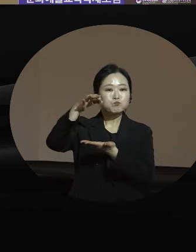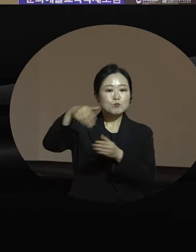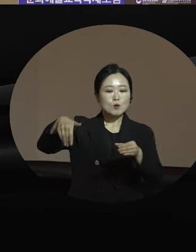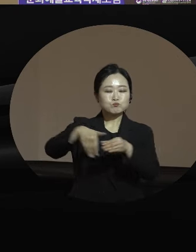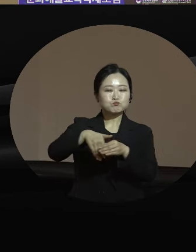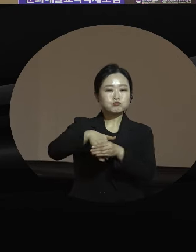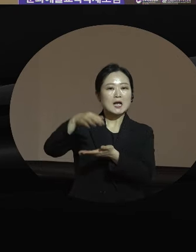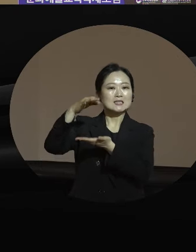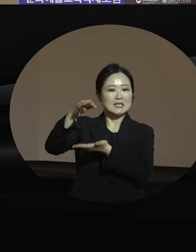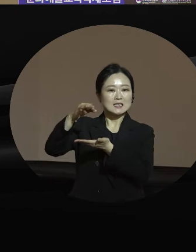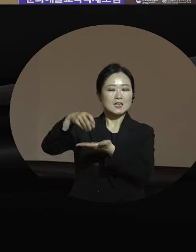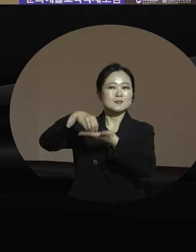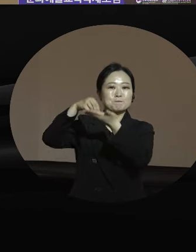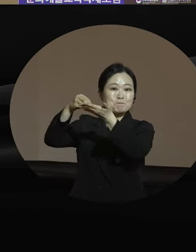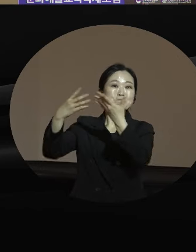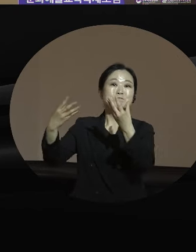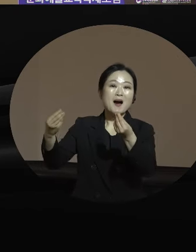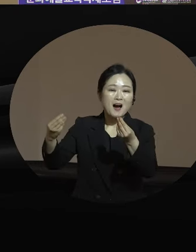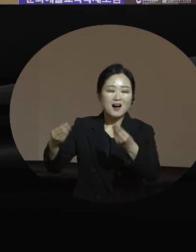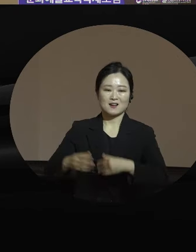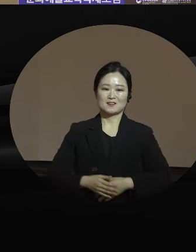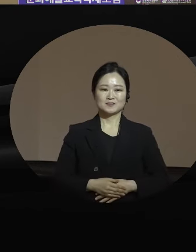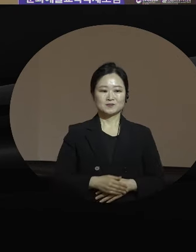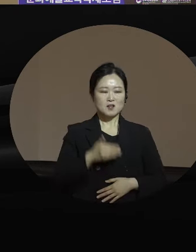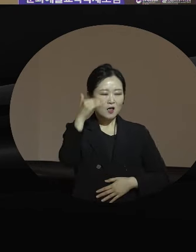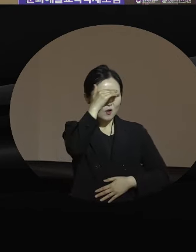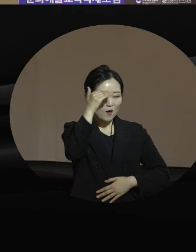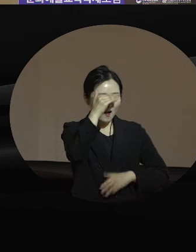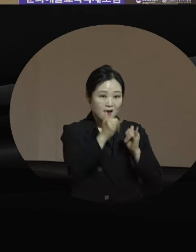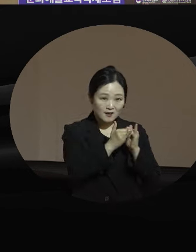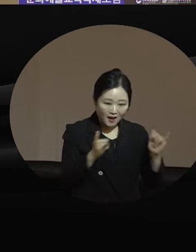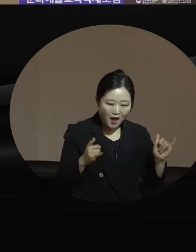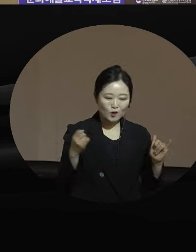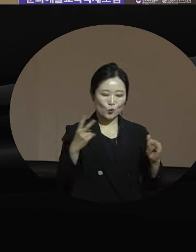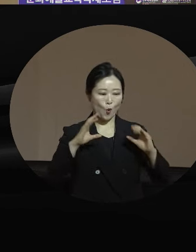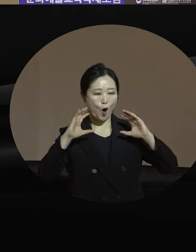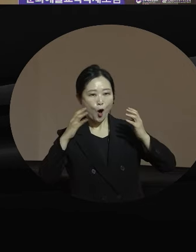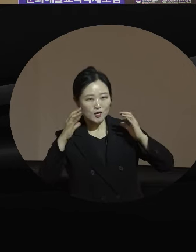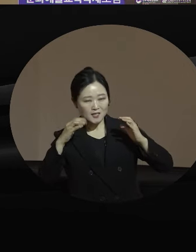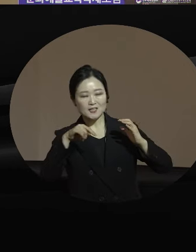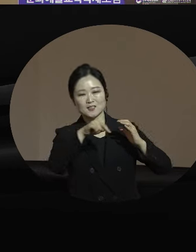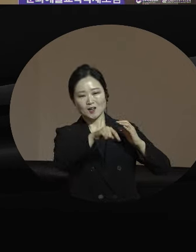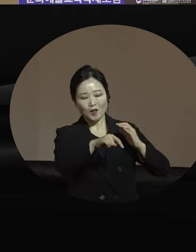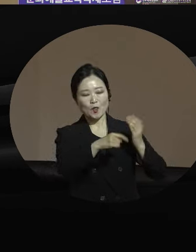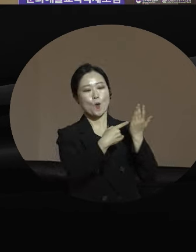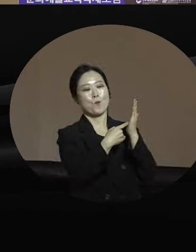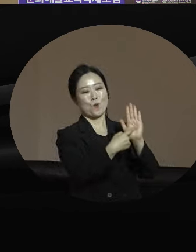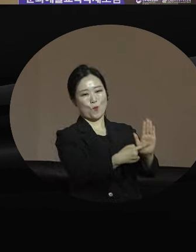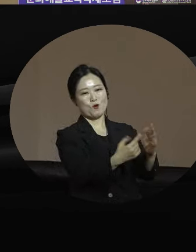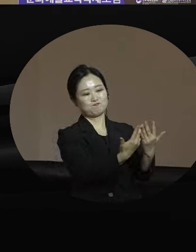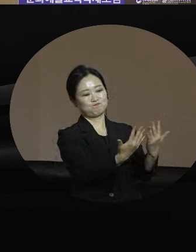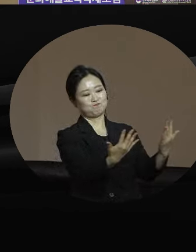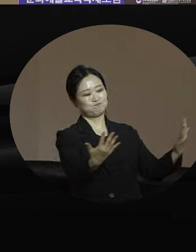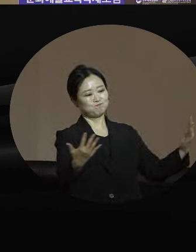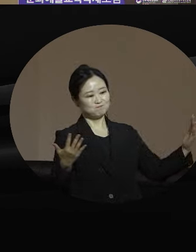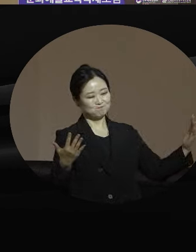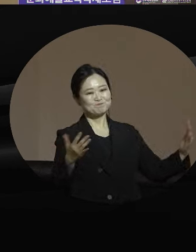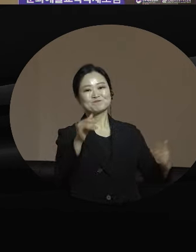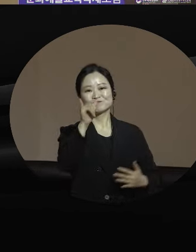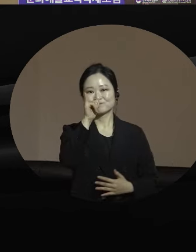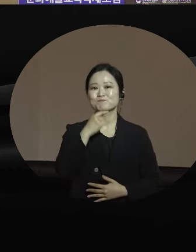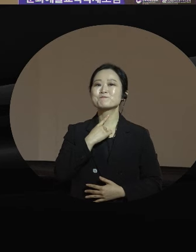our country. At the exhibition, the various gears from the regions of Mongolia shown